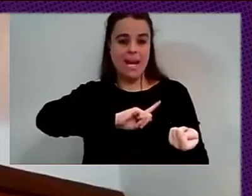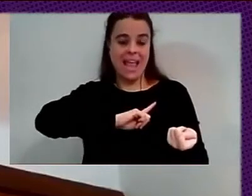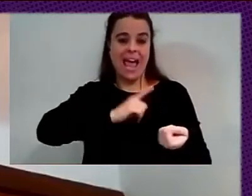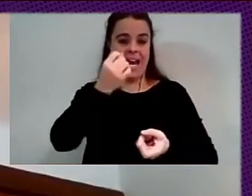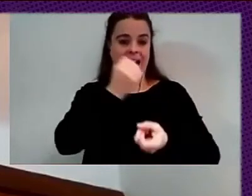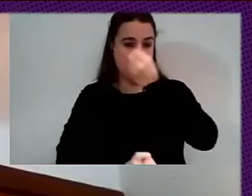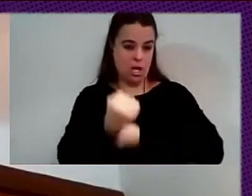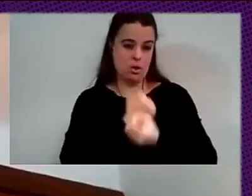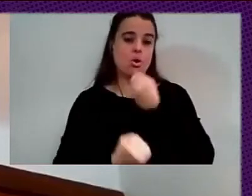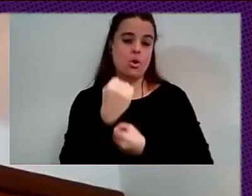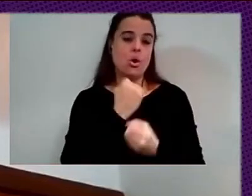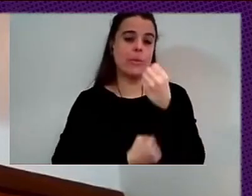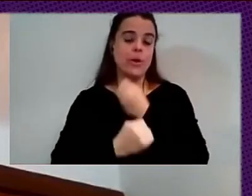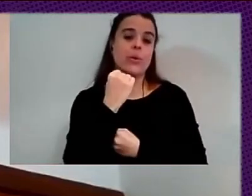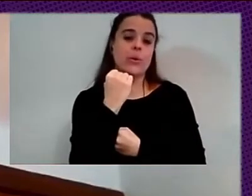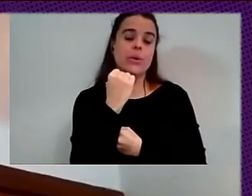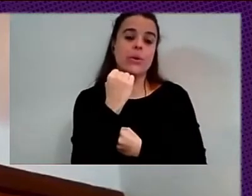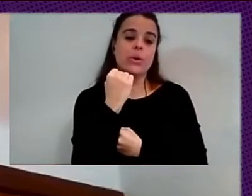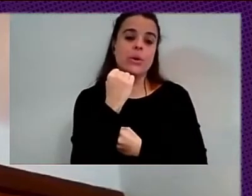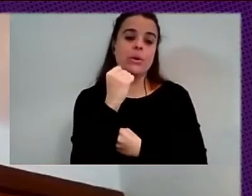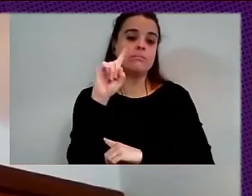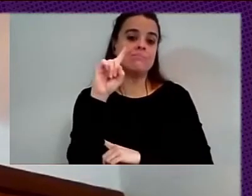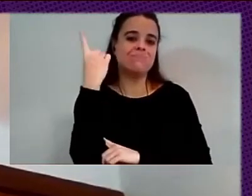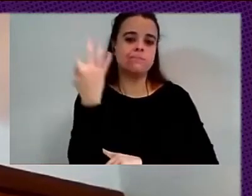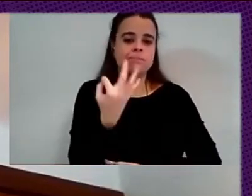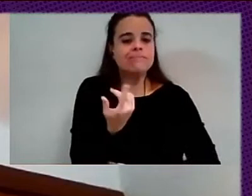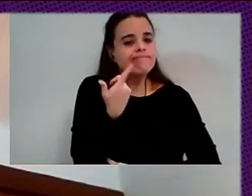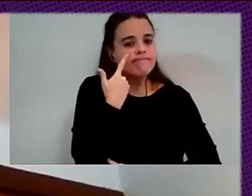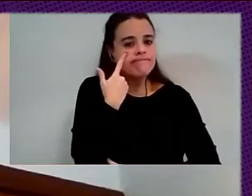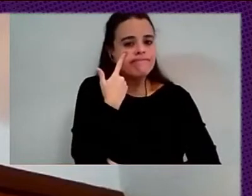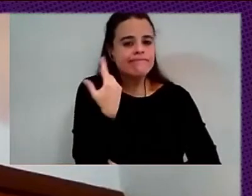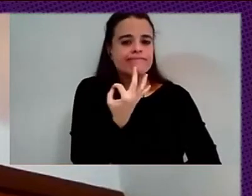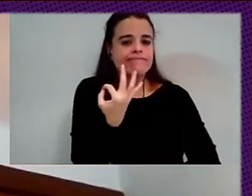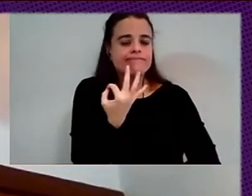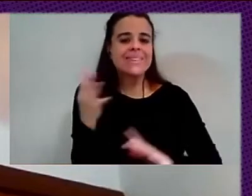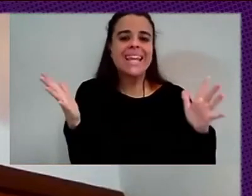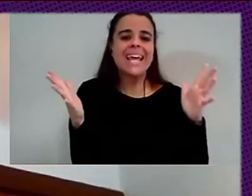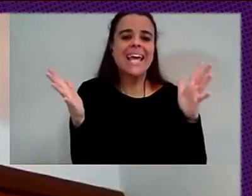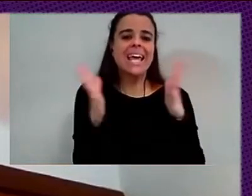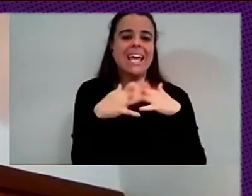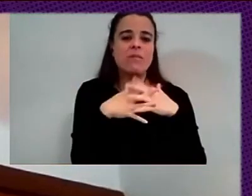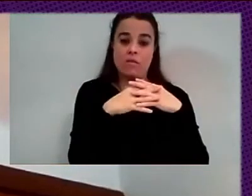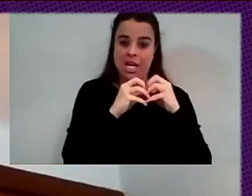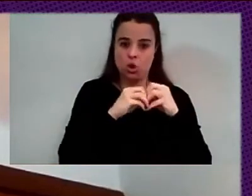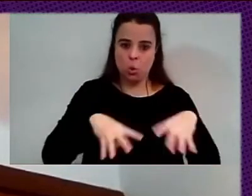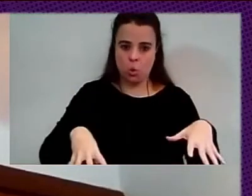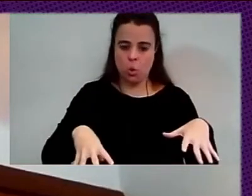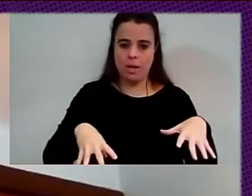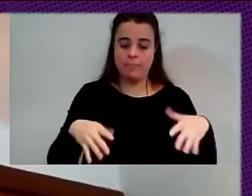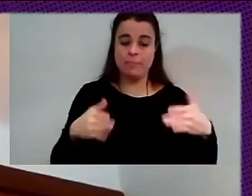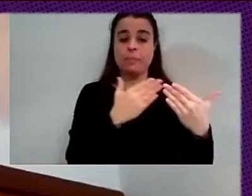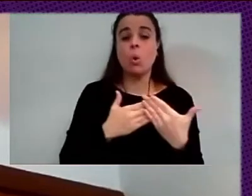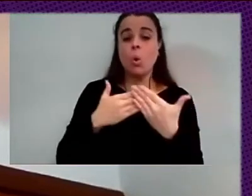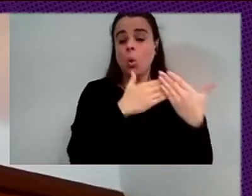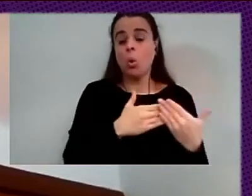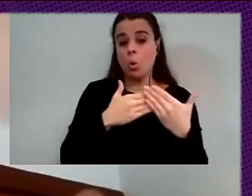design of railroads, there's a good study, for example, on the railroads in Kenya, and they show that they bypass the local villages. If you look from